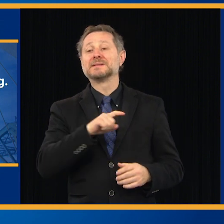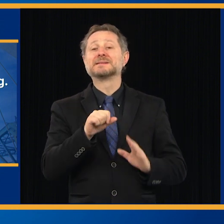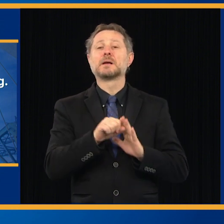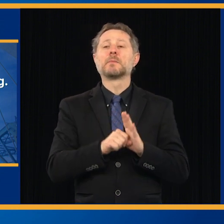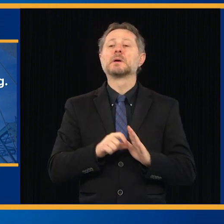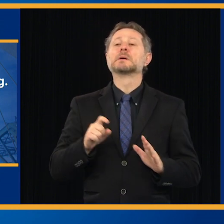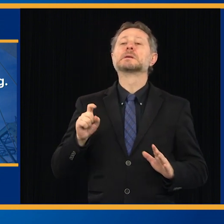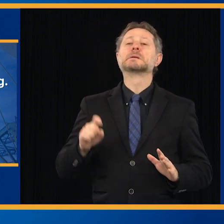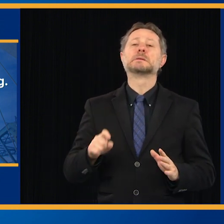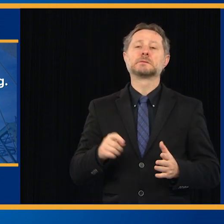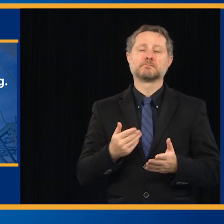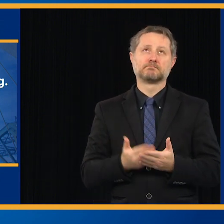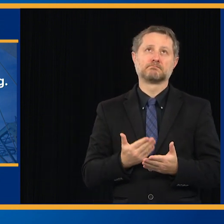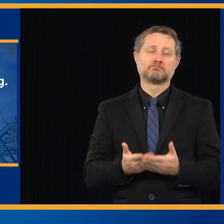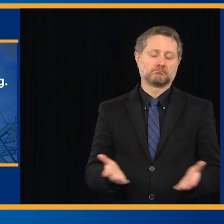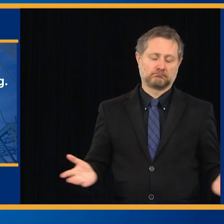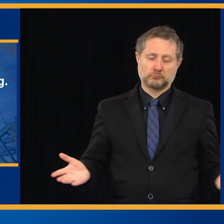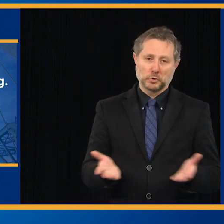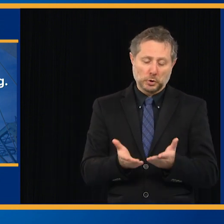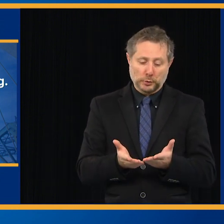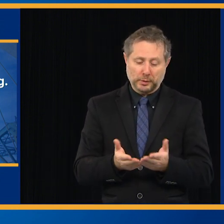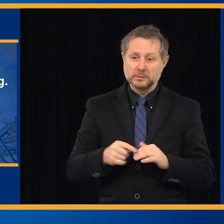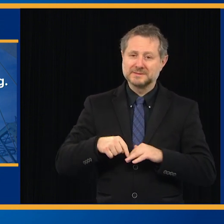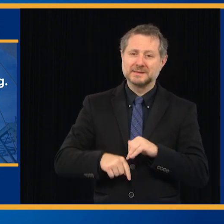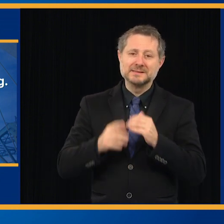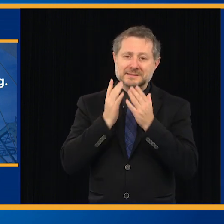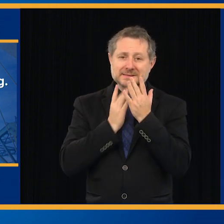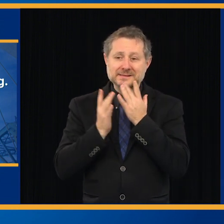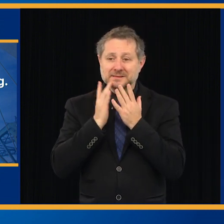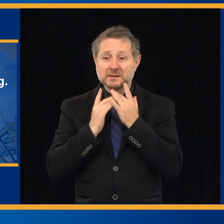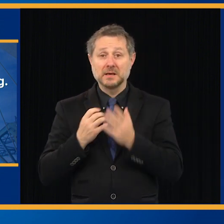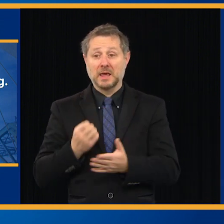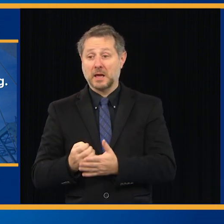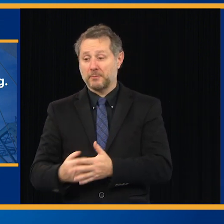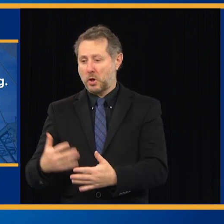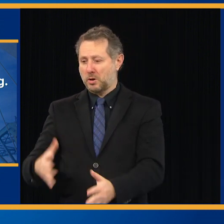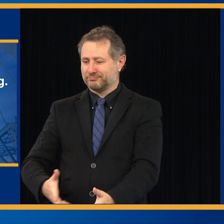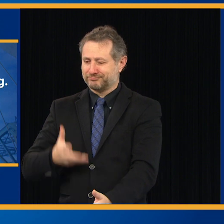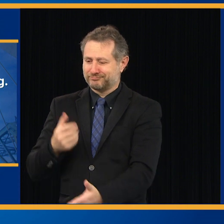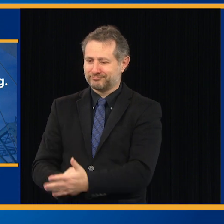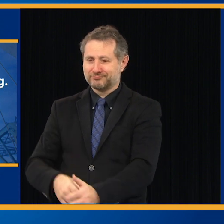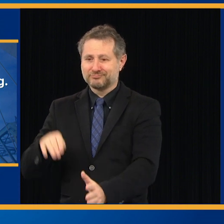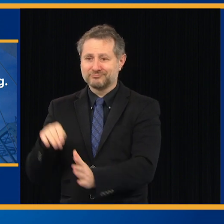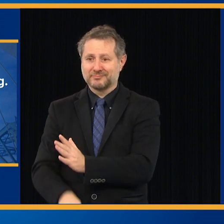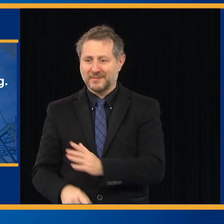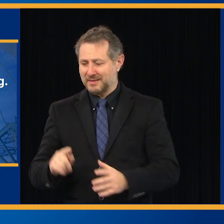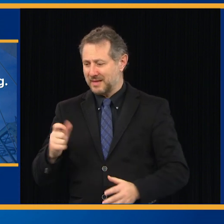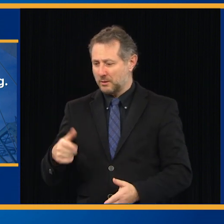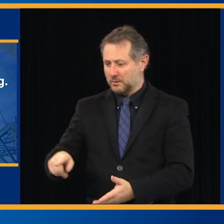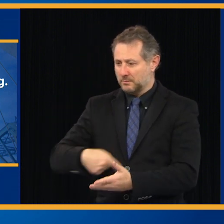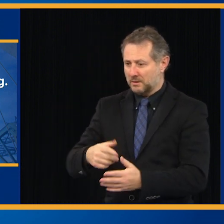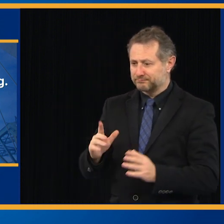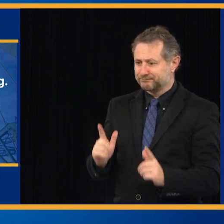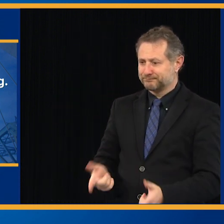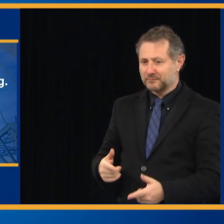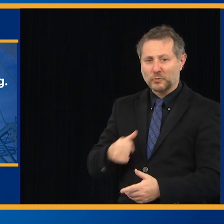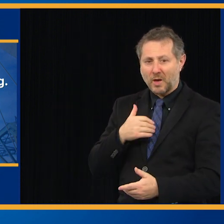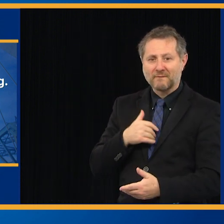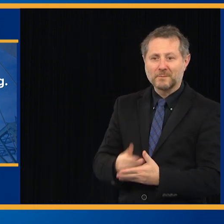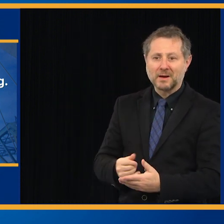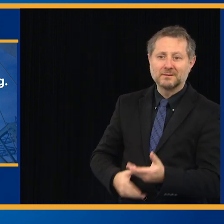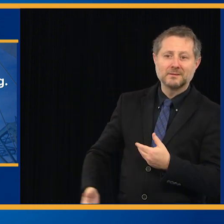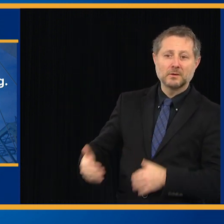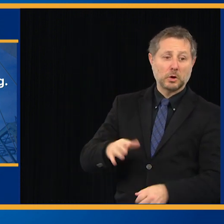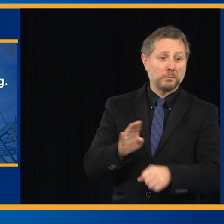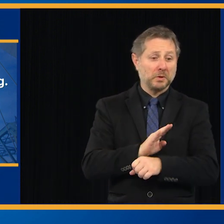financial problem because of the loss of revenue due to the economy. Just think of how a state works. You close down